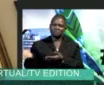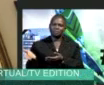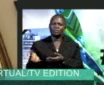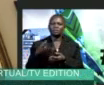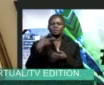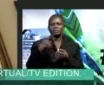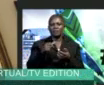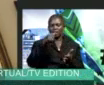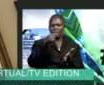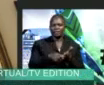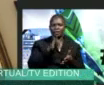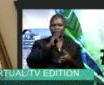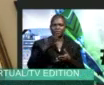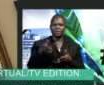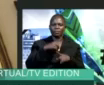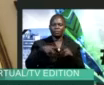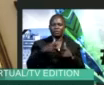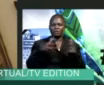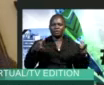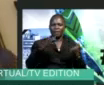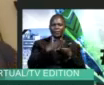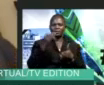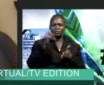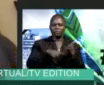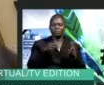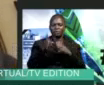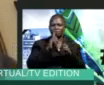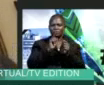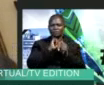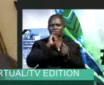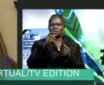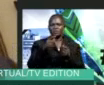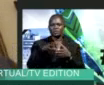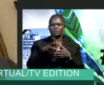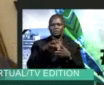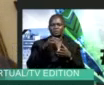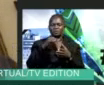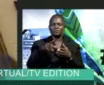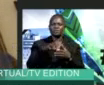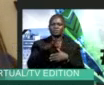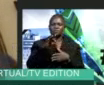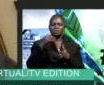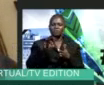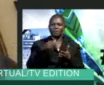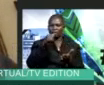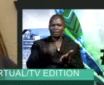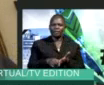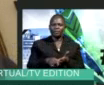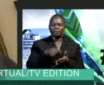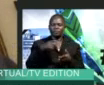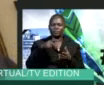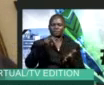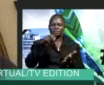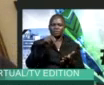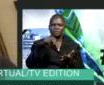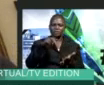The letter is there, but the greater part of what we are dealing with is the spirit of the letter. We signed an agreement